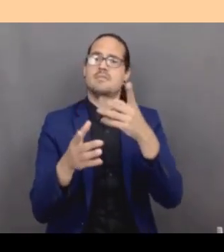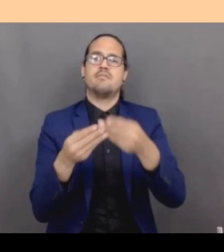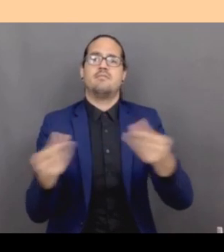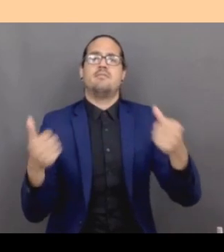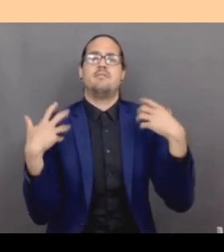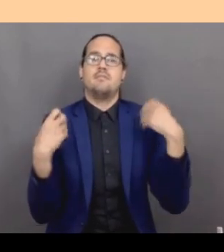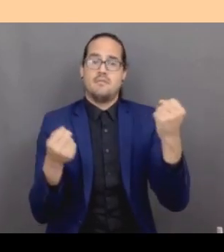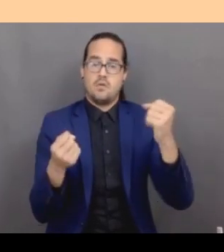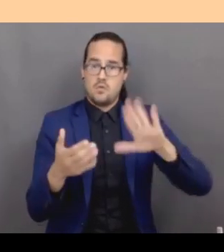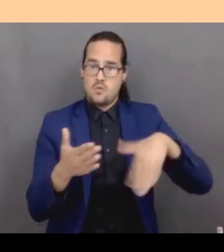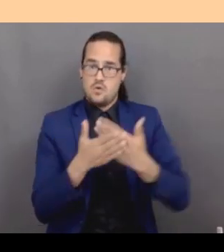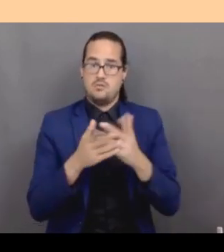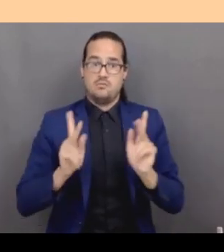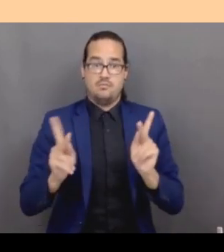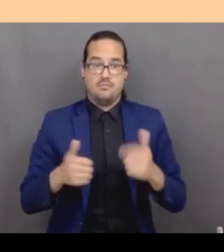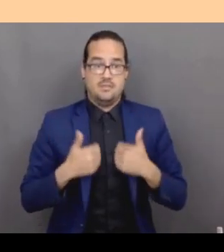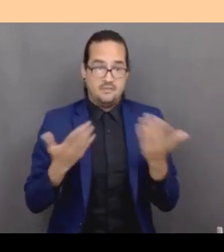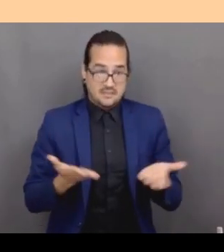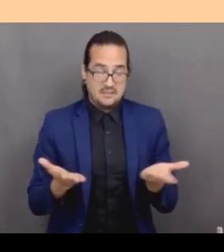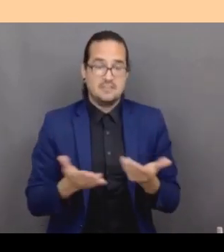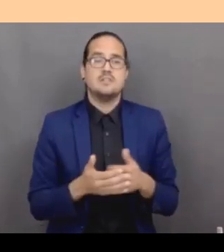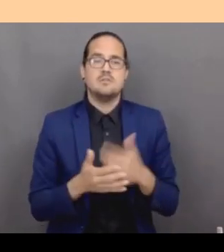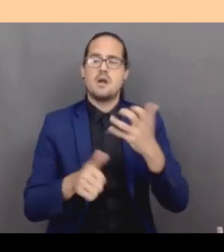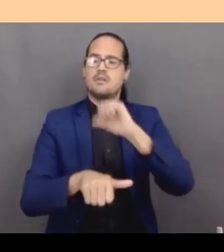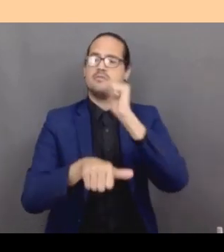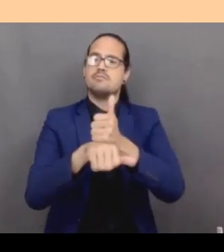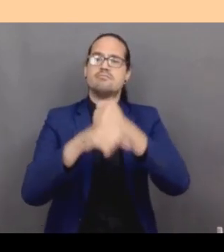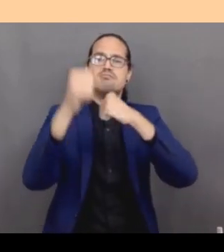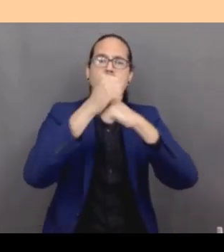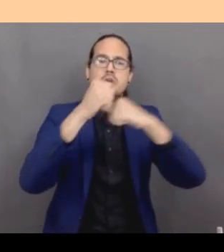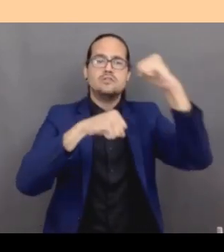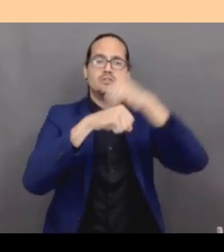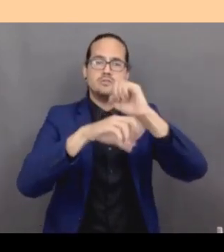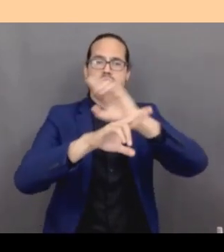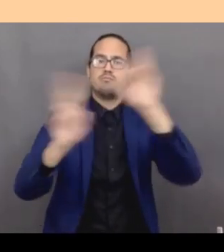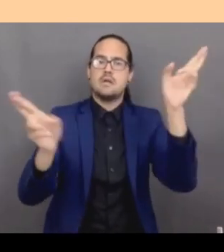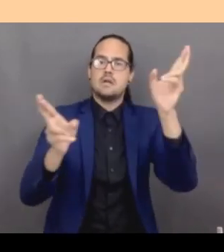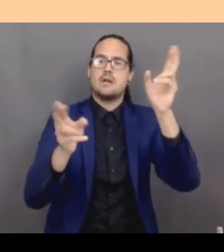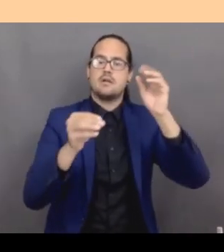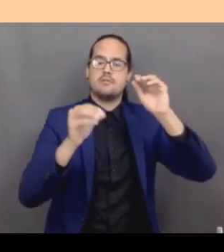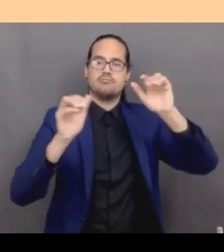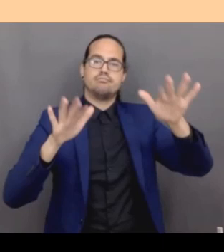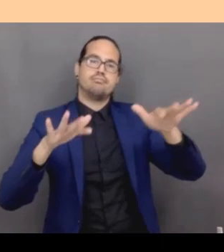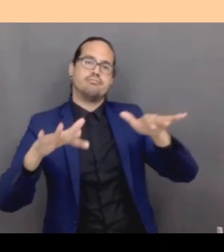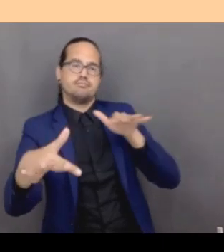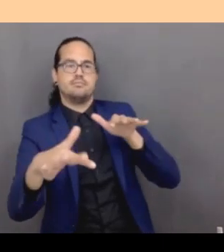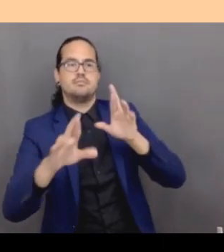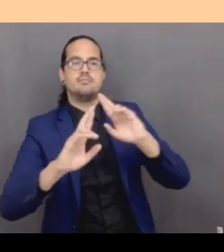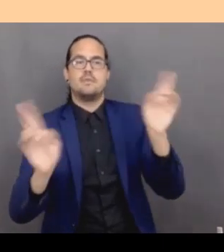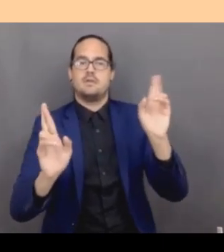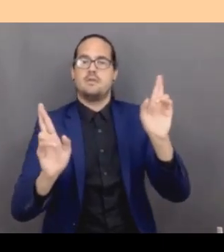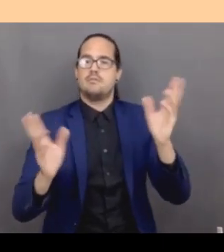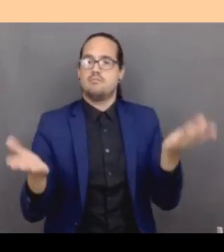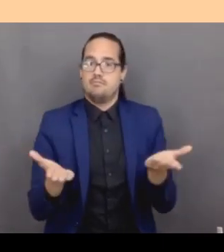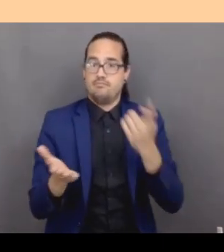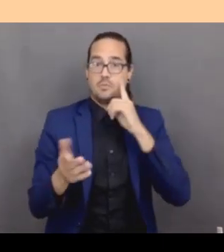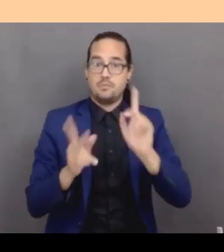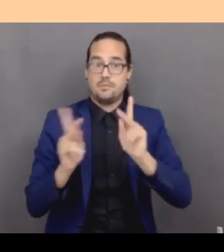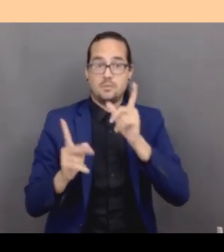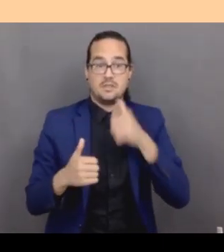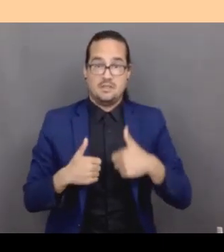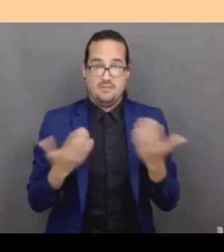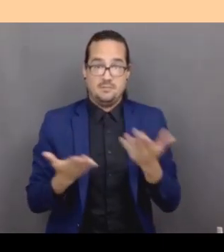infrastructure to support the shifting needs of residents of the county during this pandemic and beyond. This response